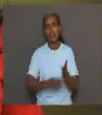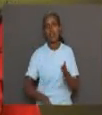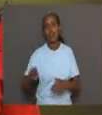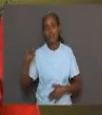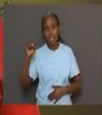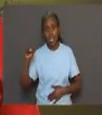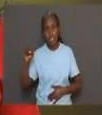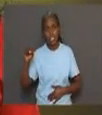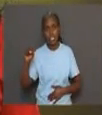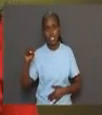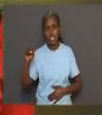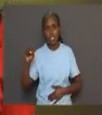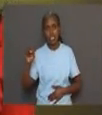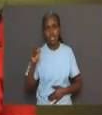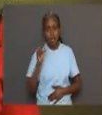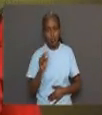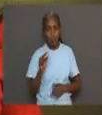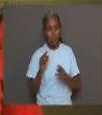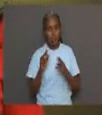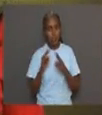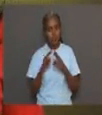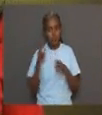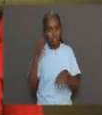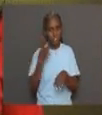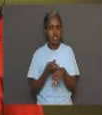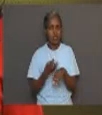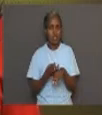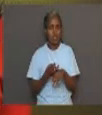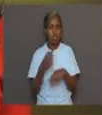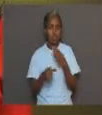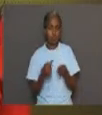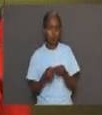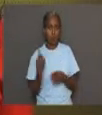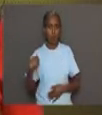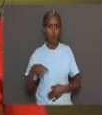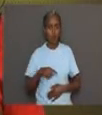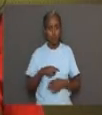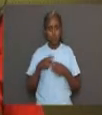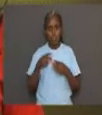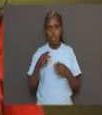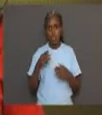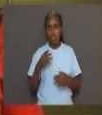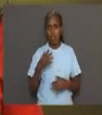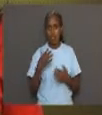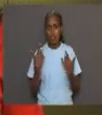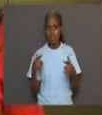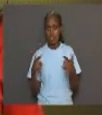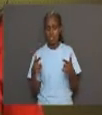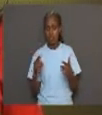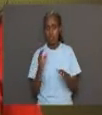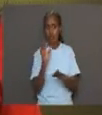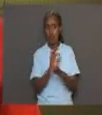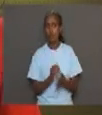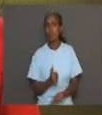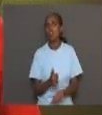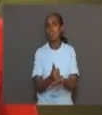Finding the value of s is a bit more difficult. So, we are lucky we